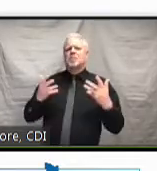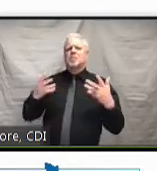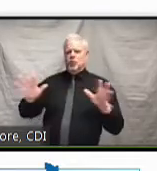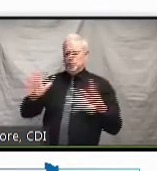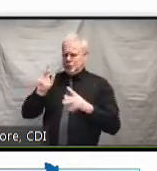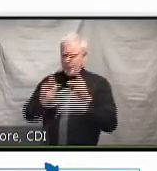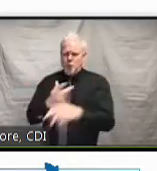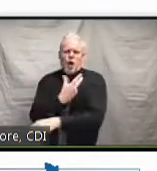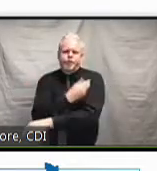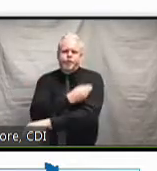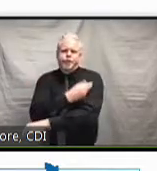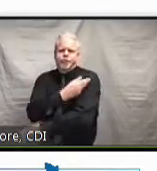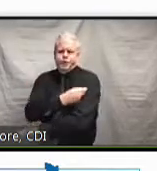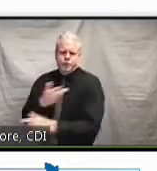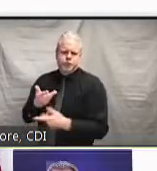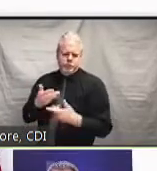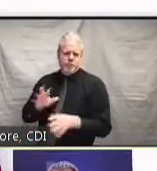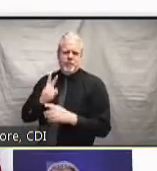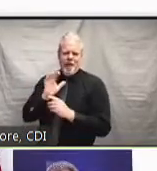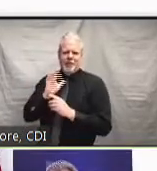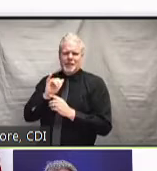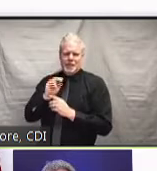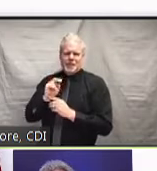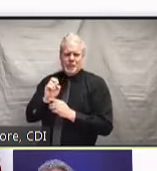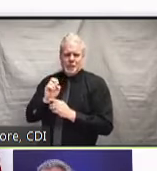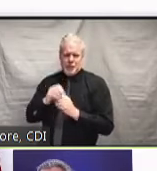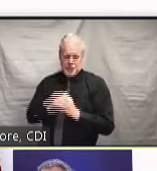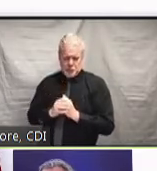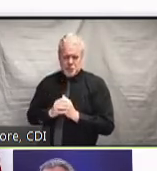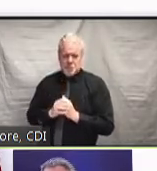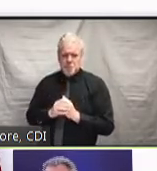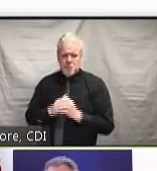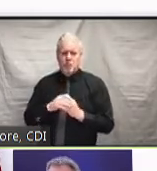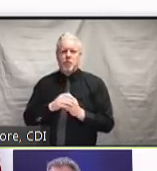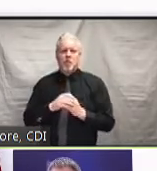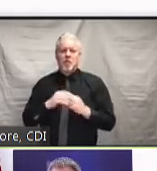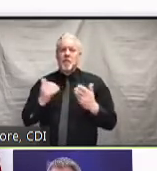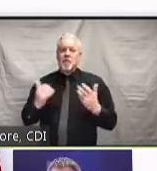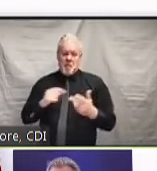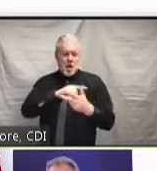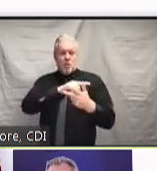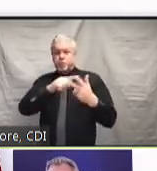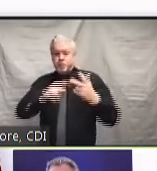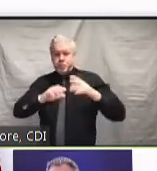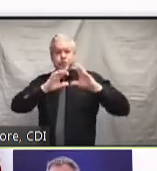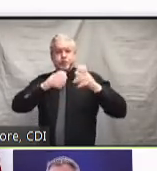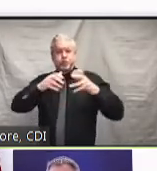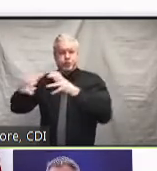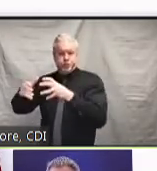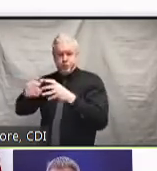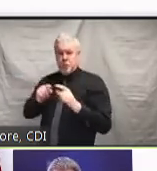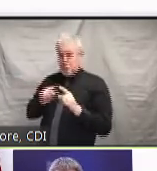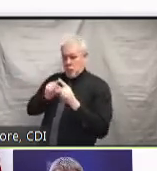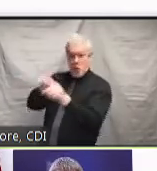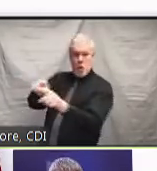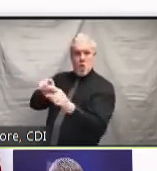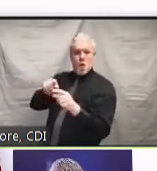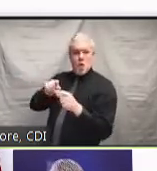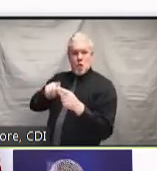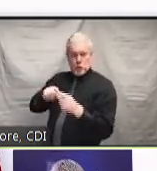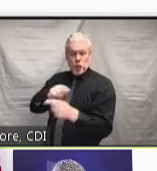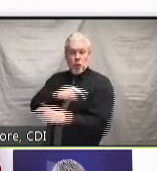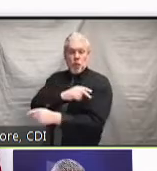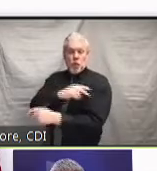and 111 West Fall Road, so at the county pod. So those numbers are just the county local health department pod numbers to